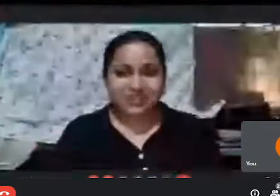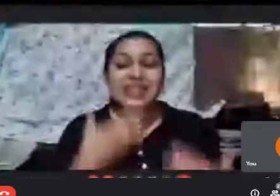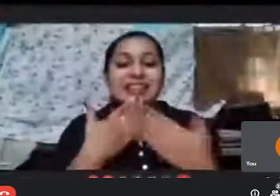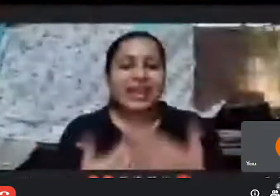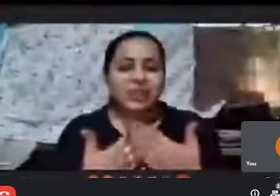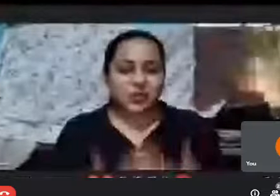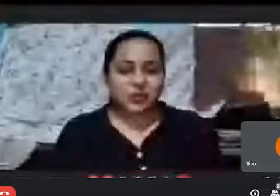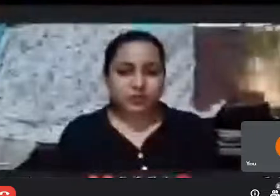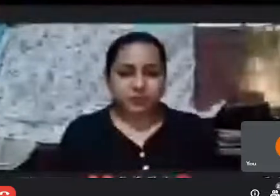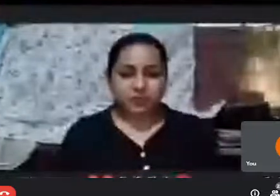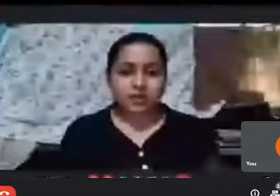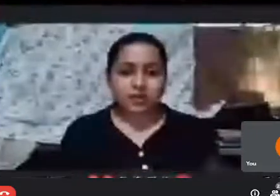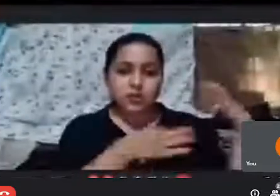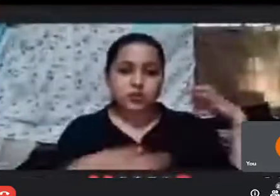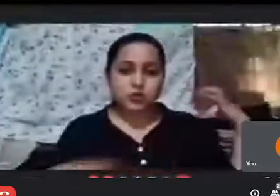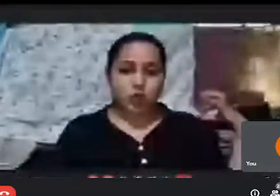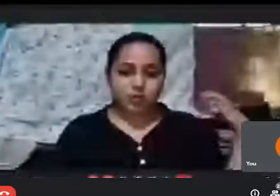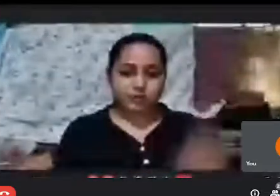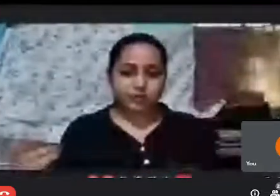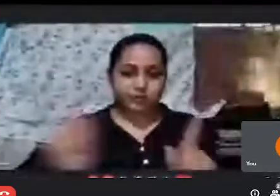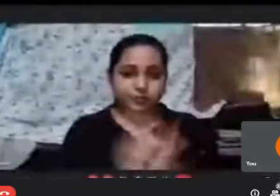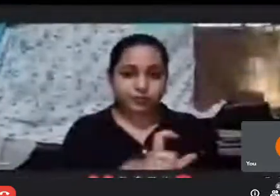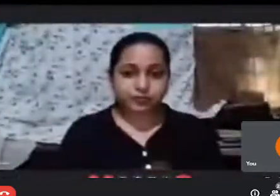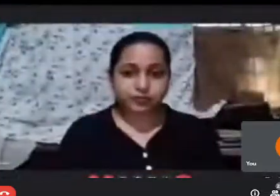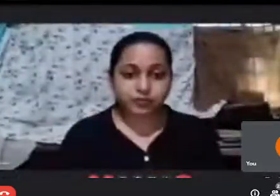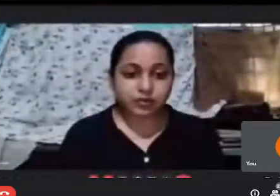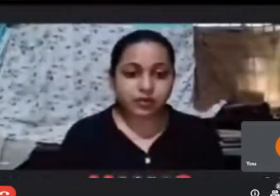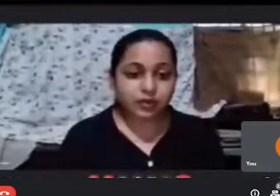Thank you very much.